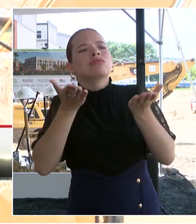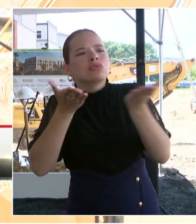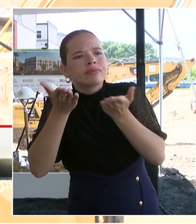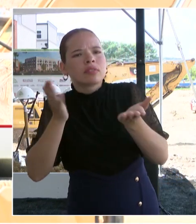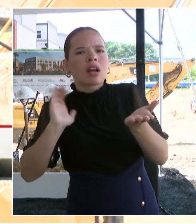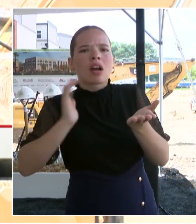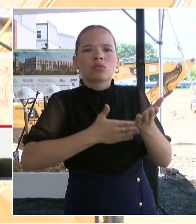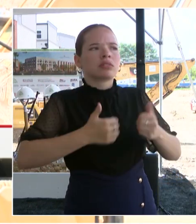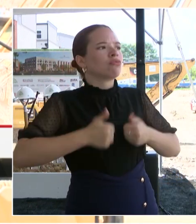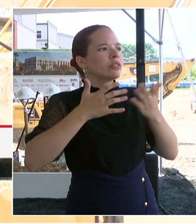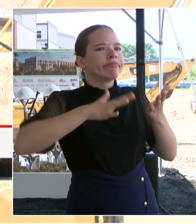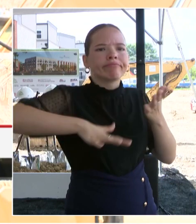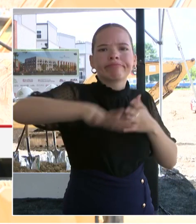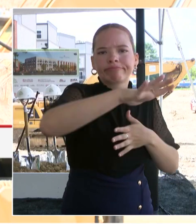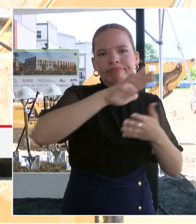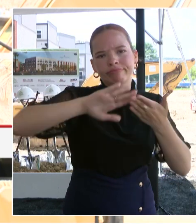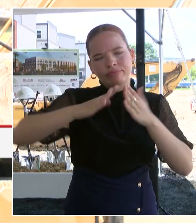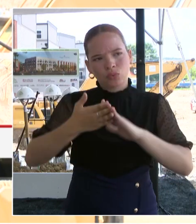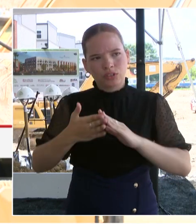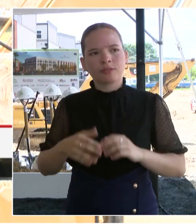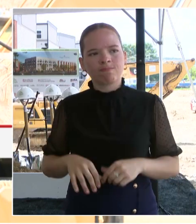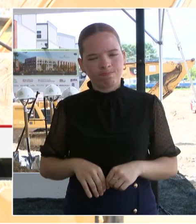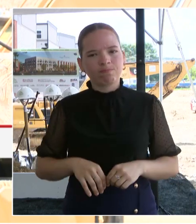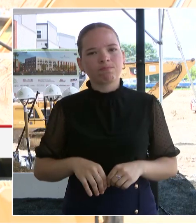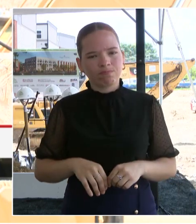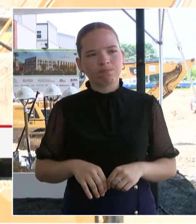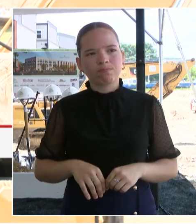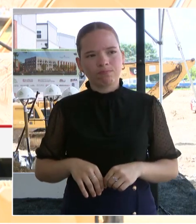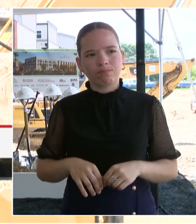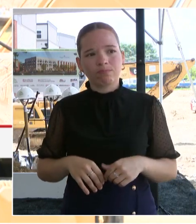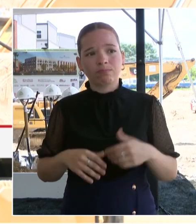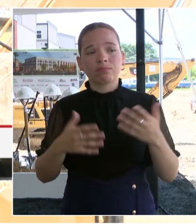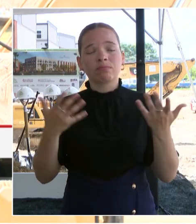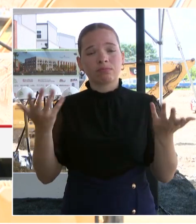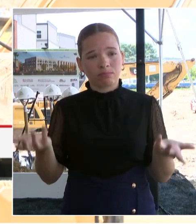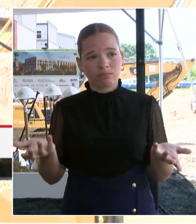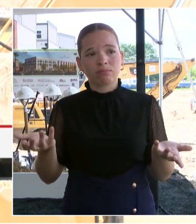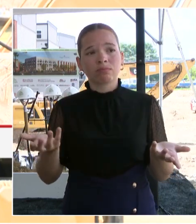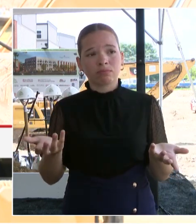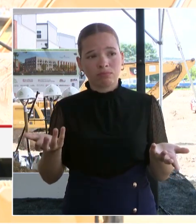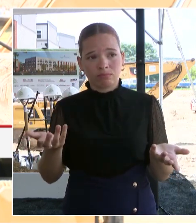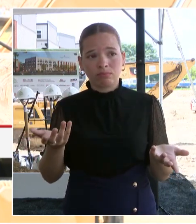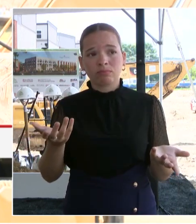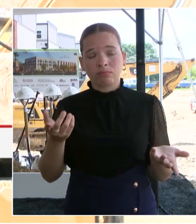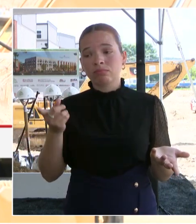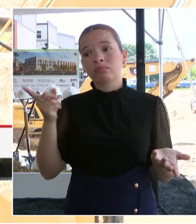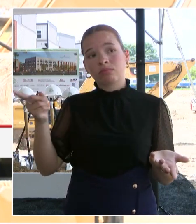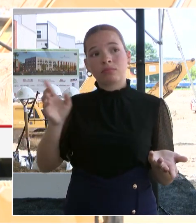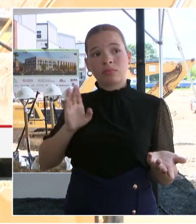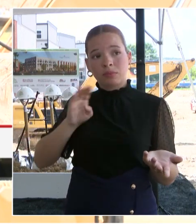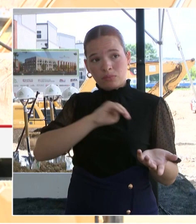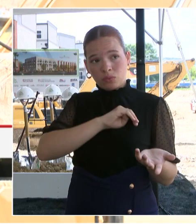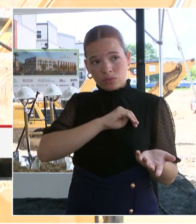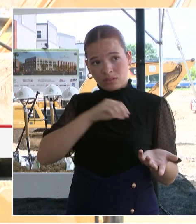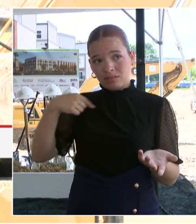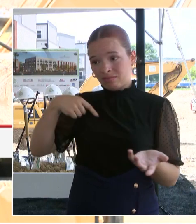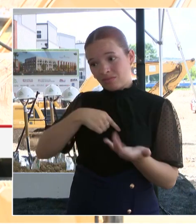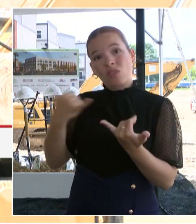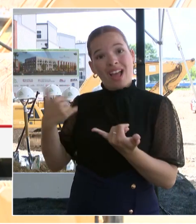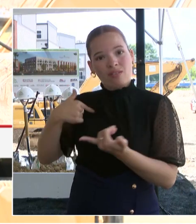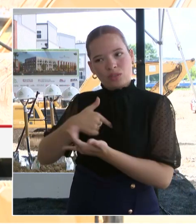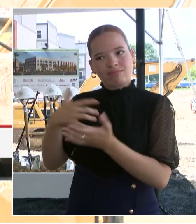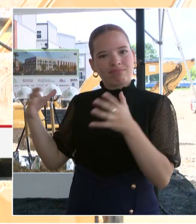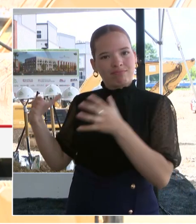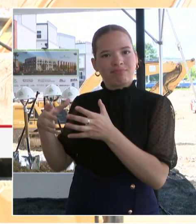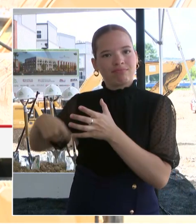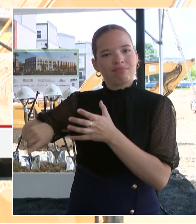18 out of our 15 employees are there. And my board, 2 of my board members are there right now. We only had 4 people in that group at the start of the pandemic.